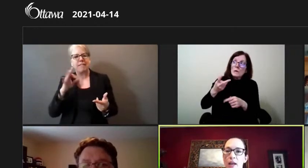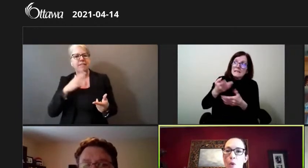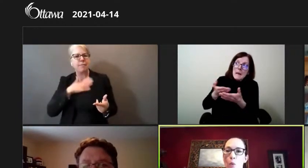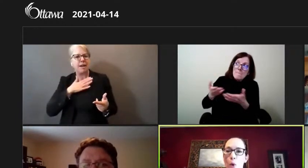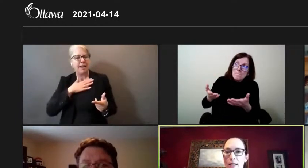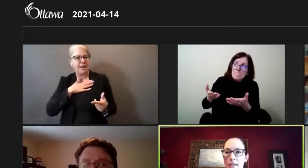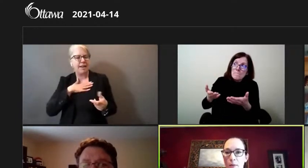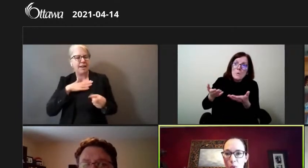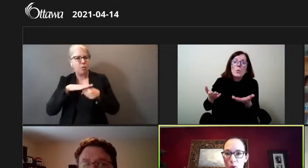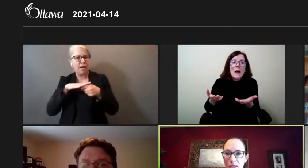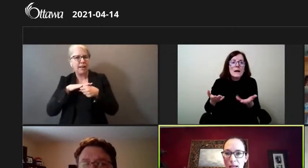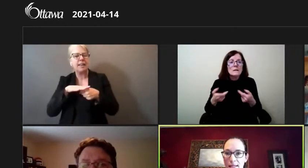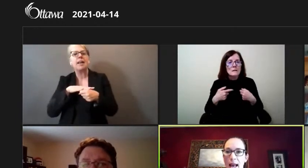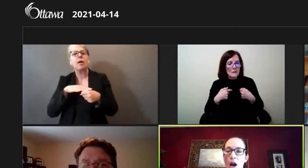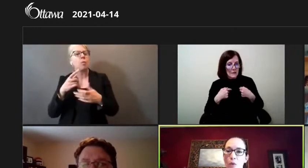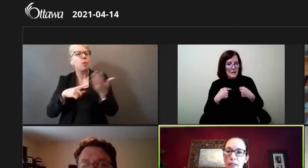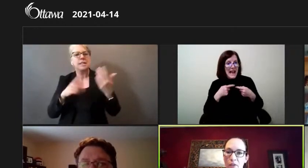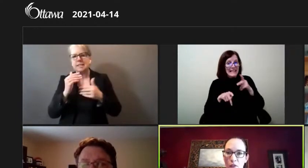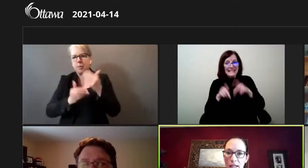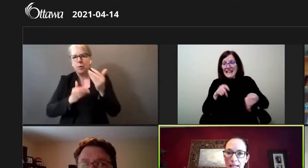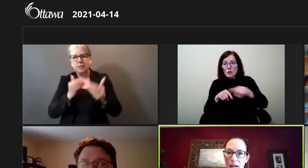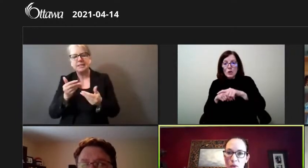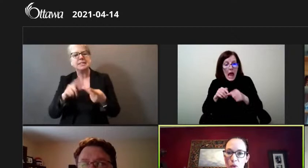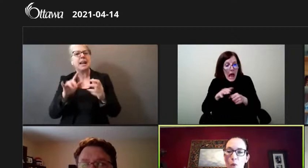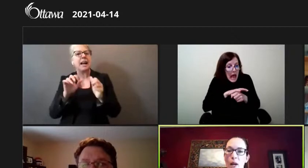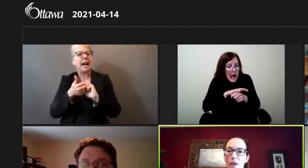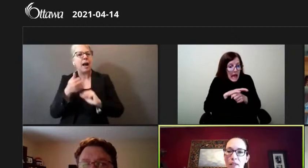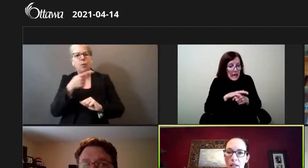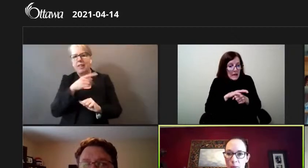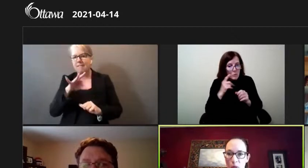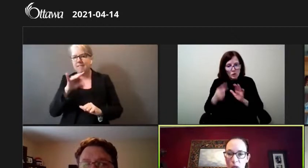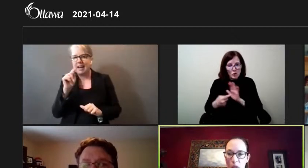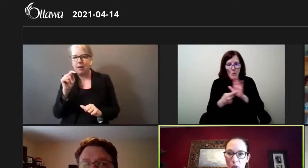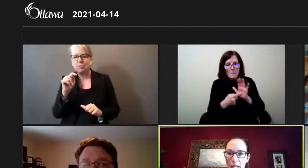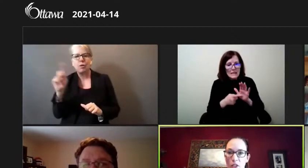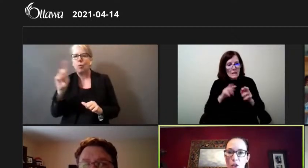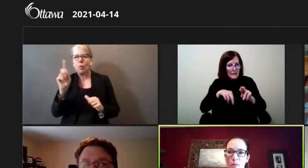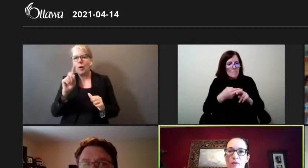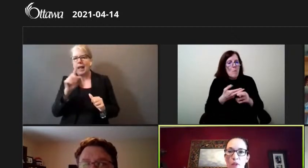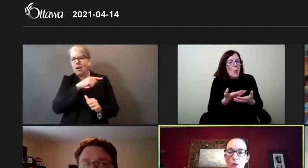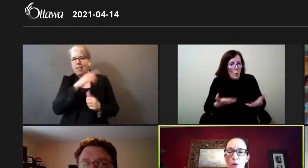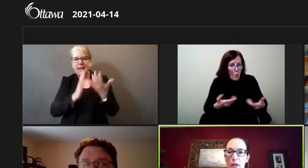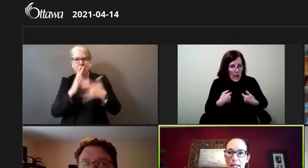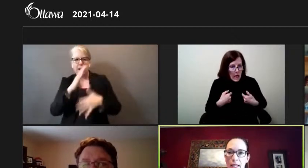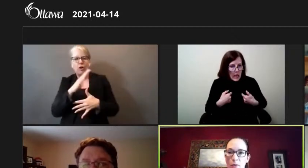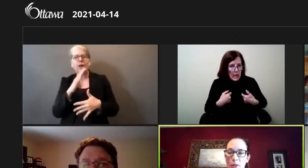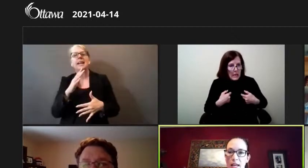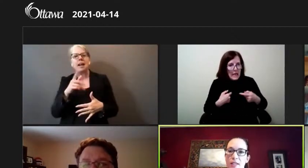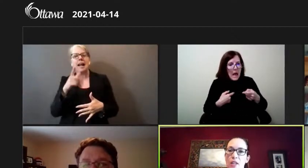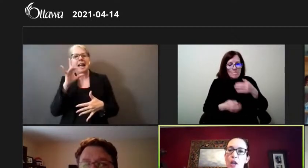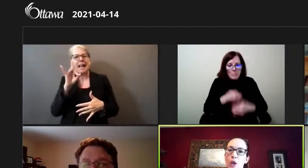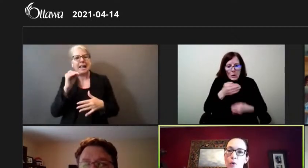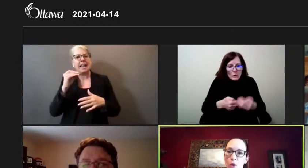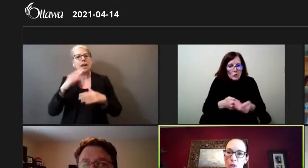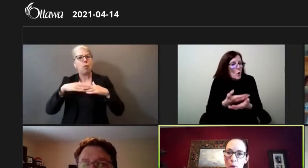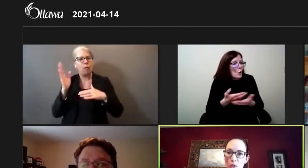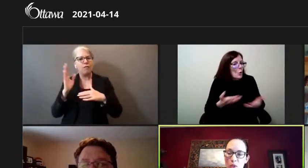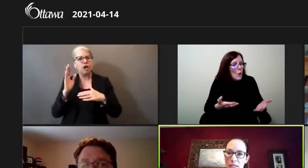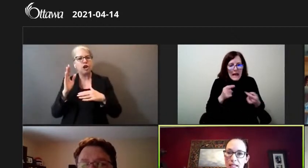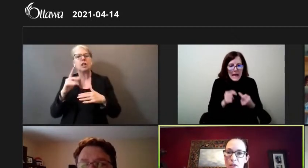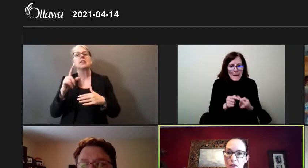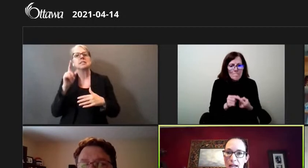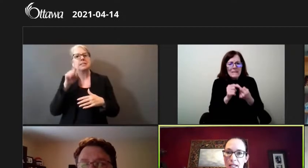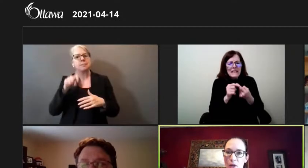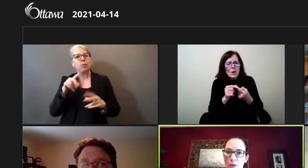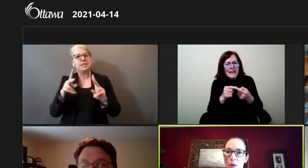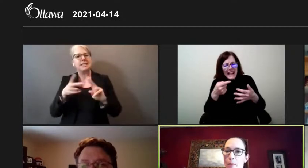of what is the process, how will they find out, where are they on the priority in terms of those who are 80 and plus who were supposed to